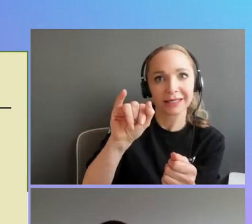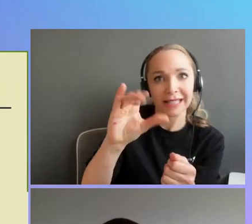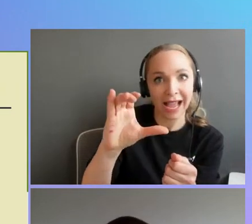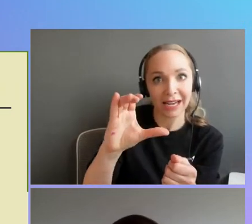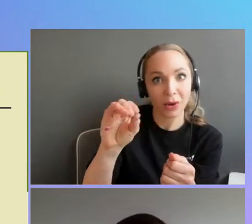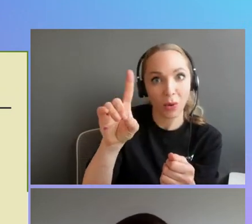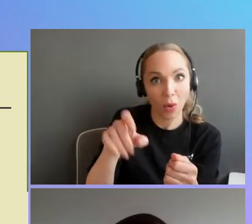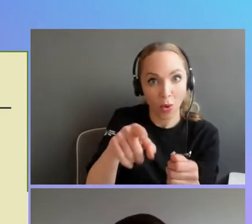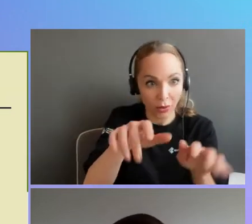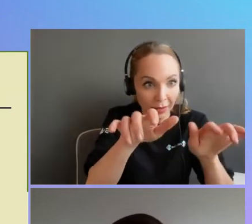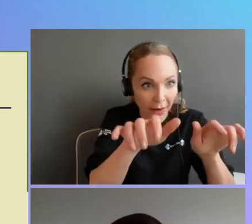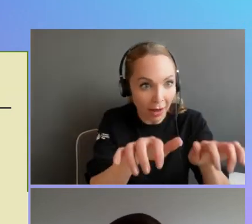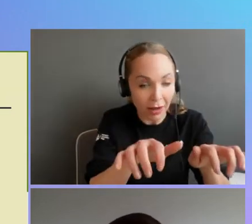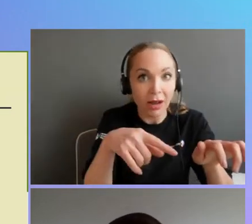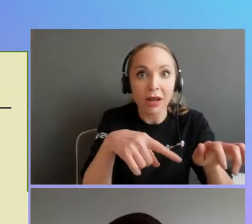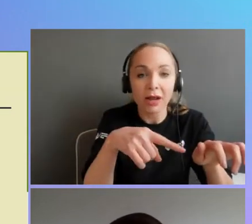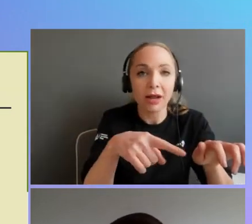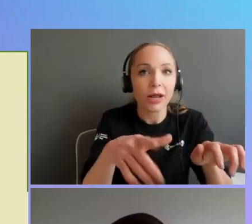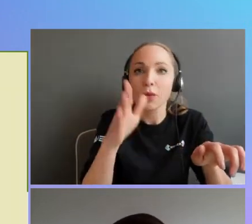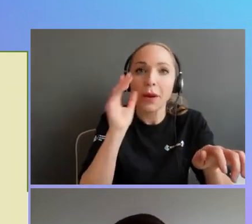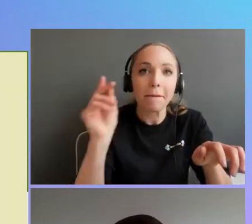itself.